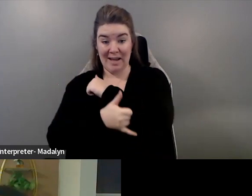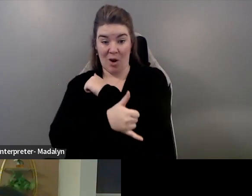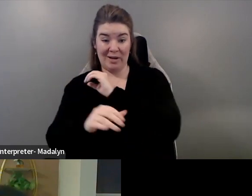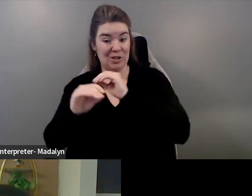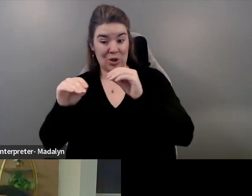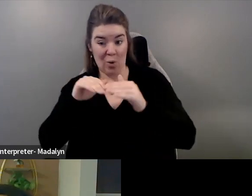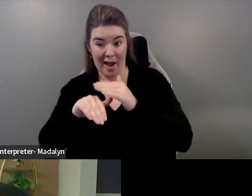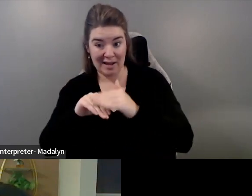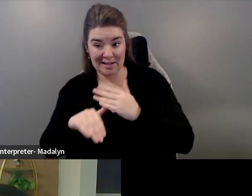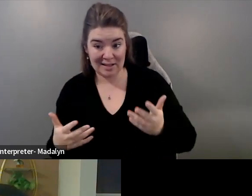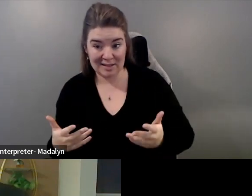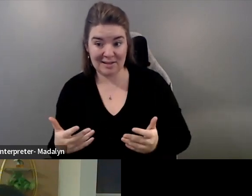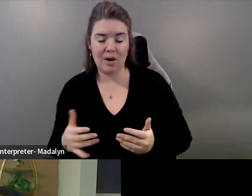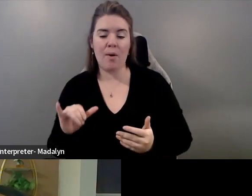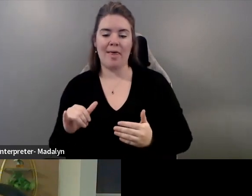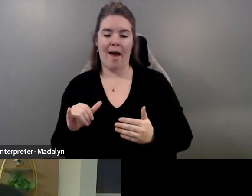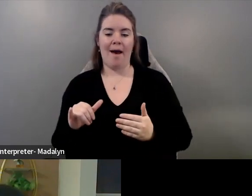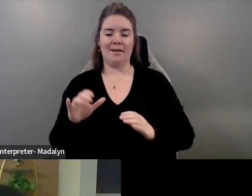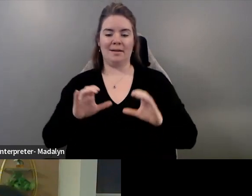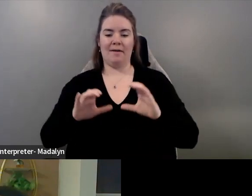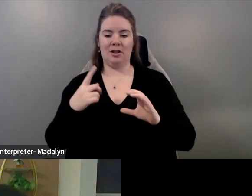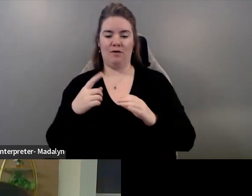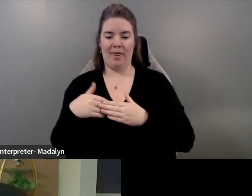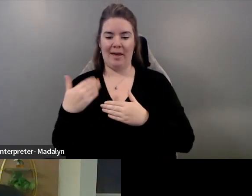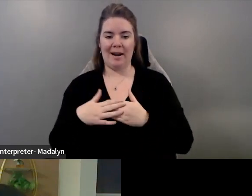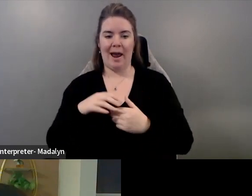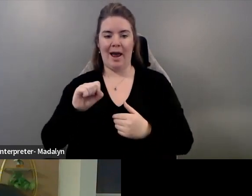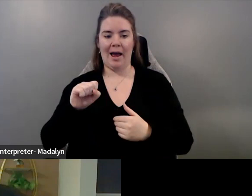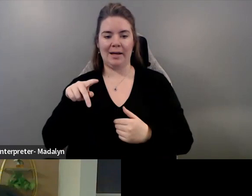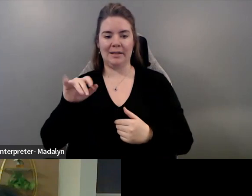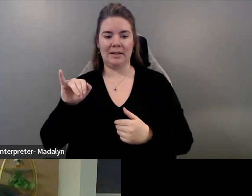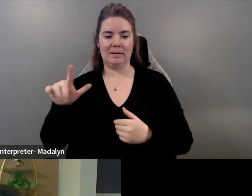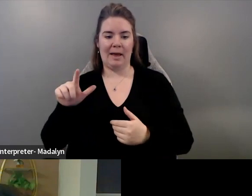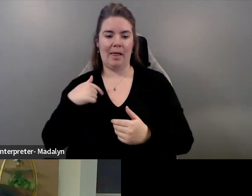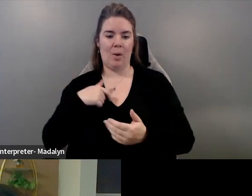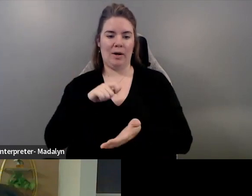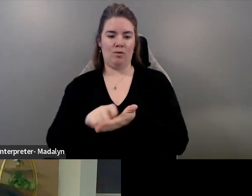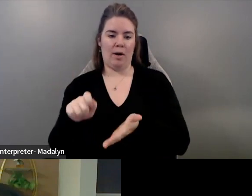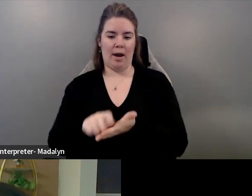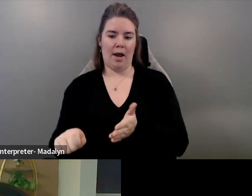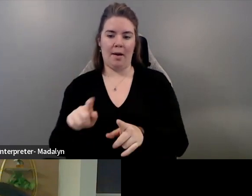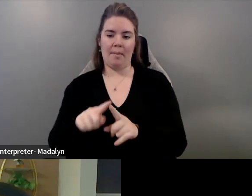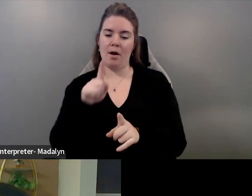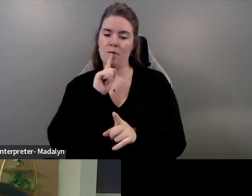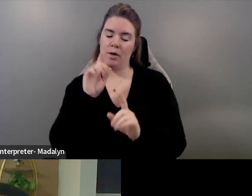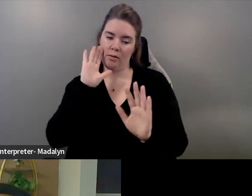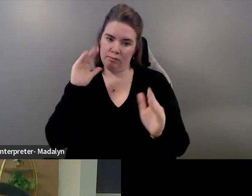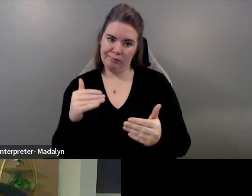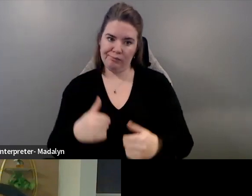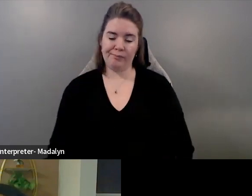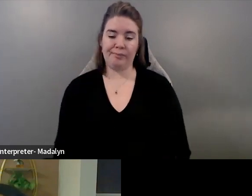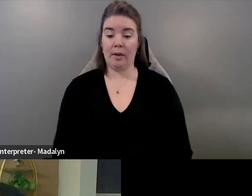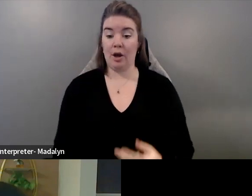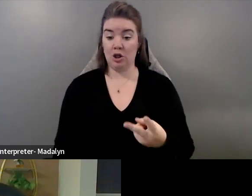spiel that we will write, but really hounding down on that. So those two main projects, there